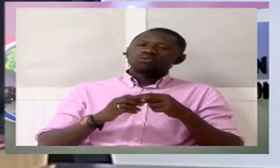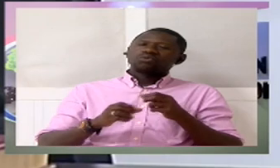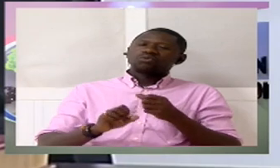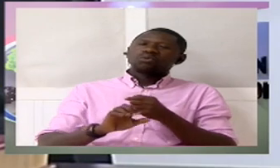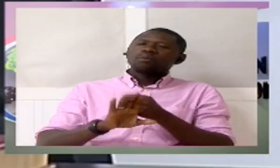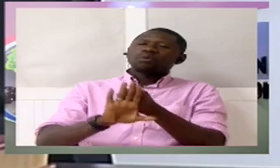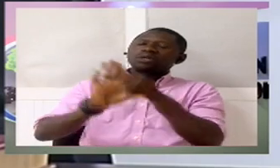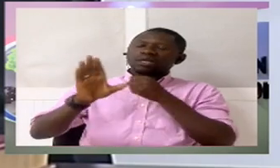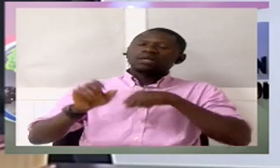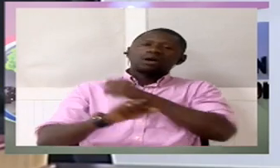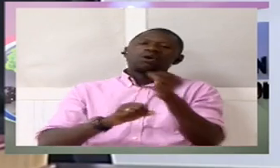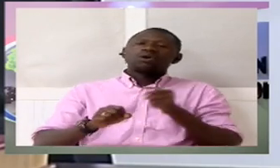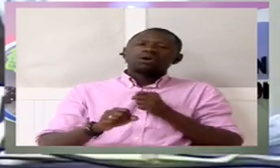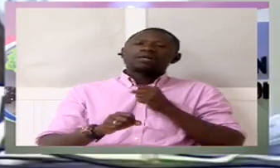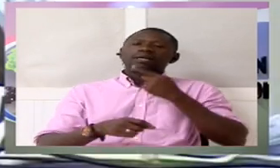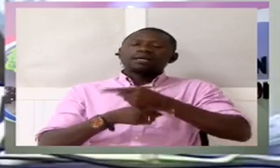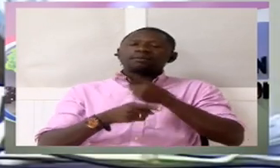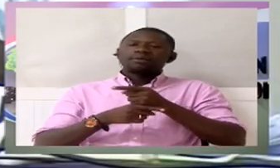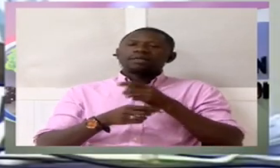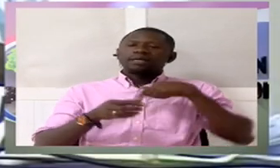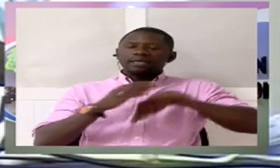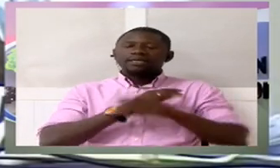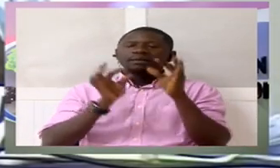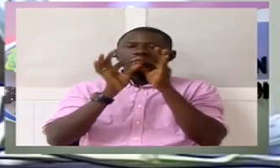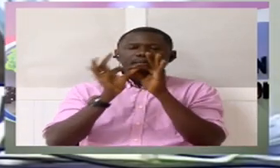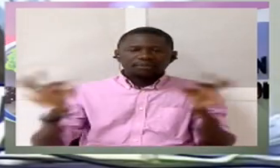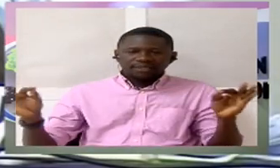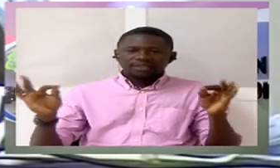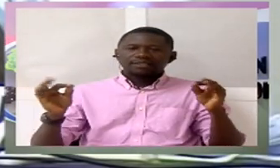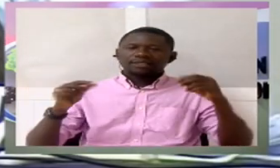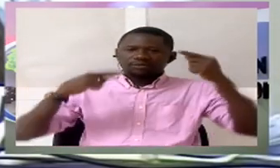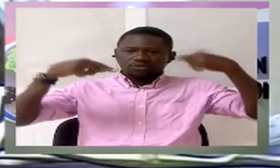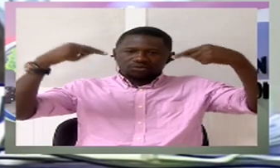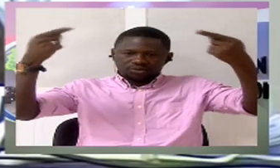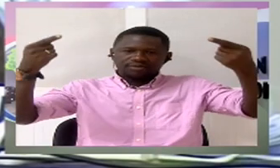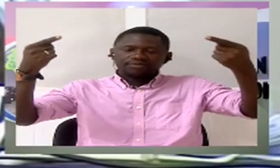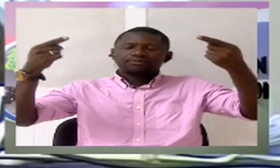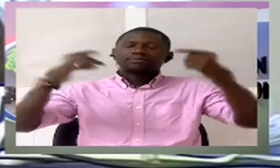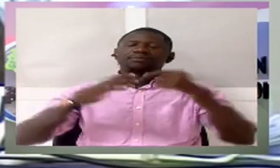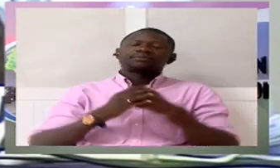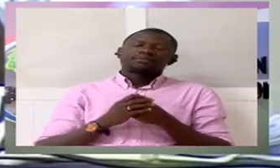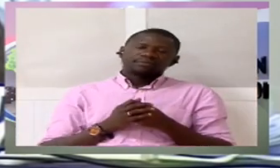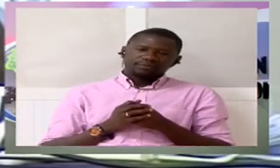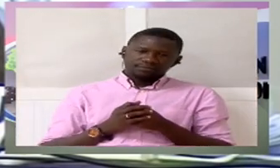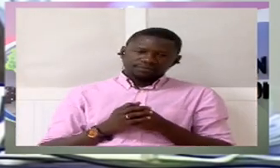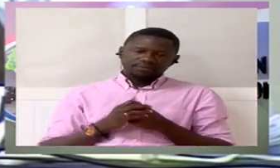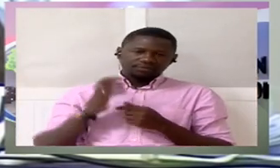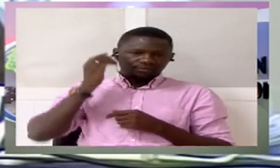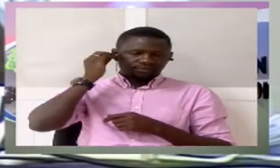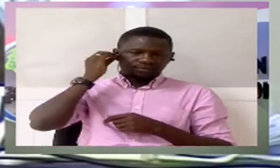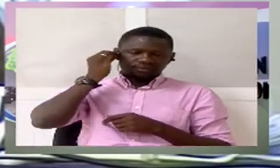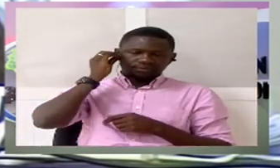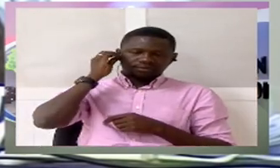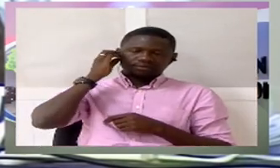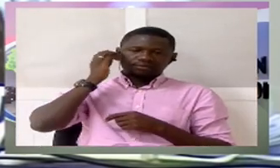progress. Kombe man satalla danila asinyi sembo ninga fero ning a kamodila puru